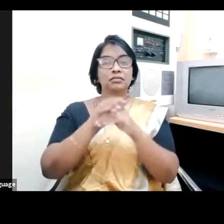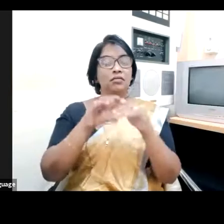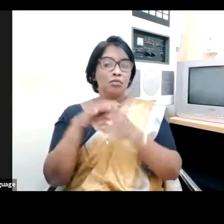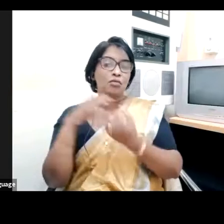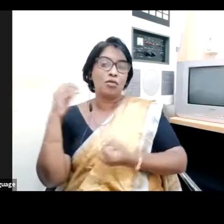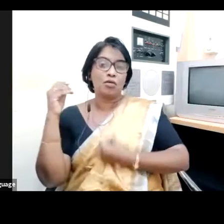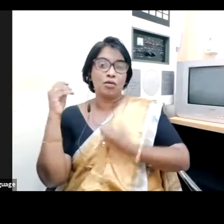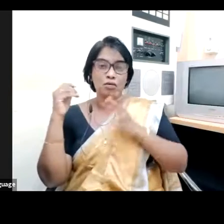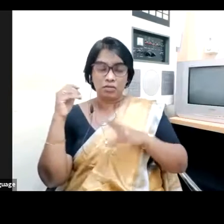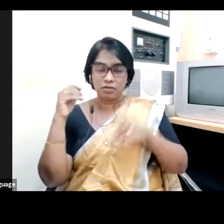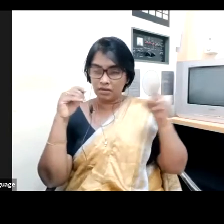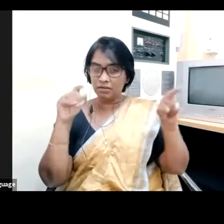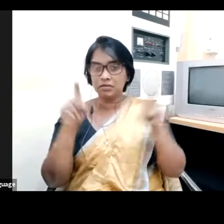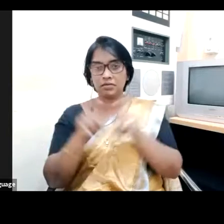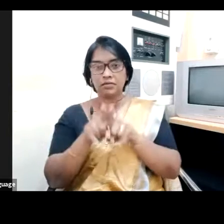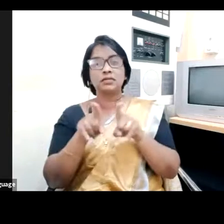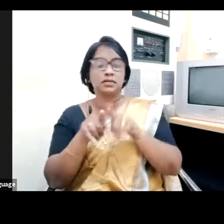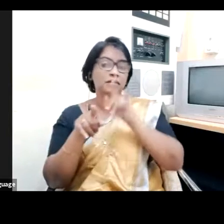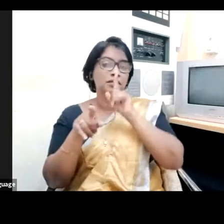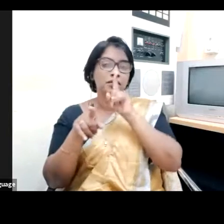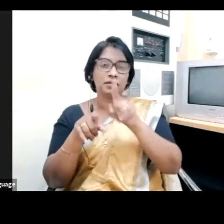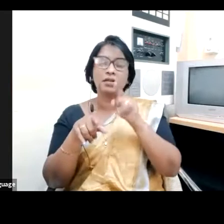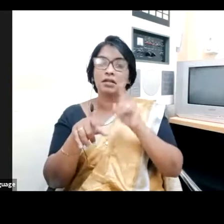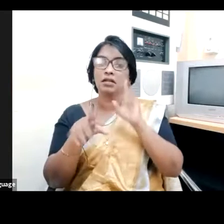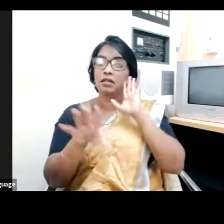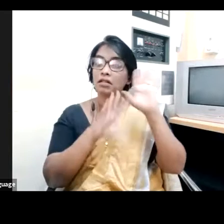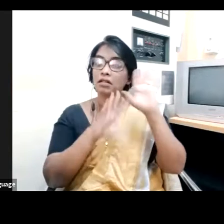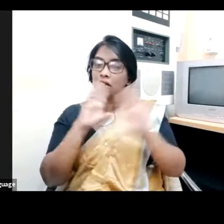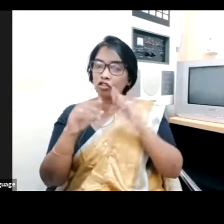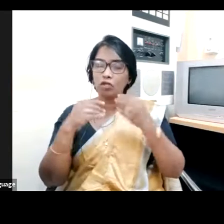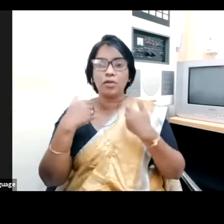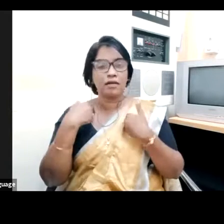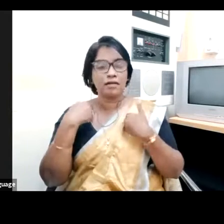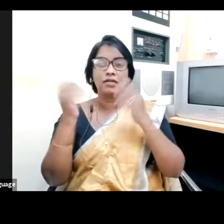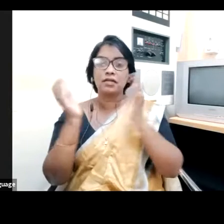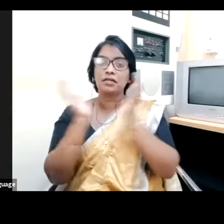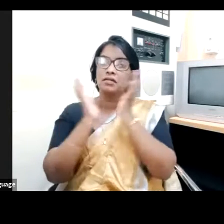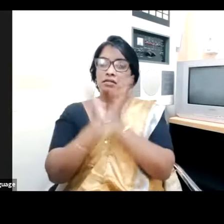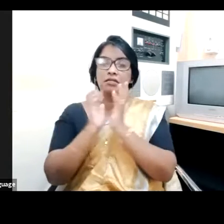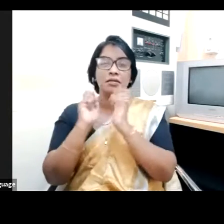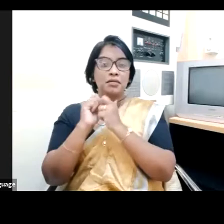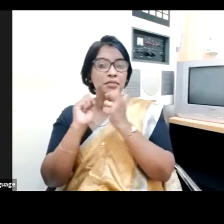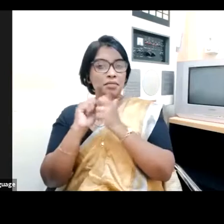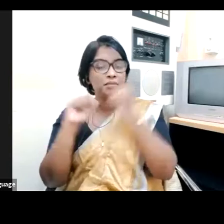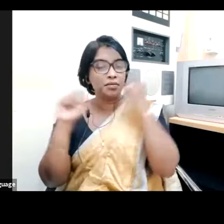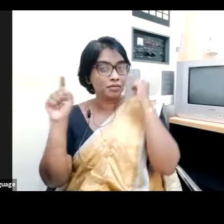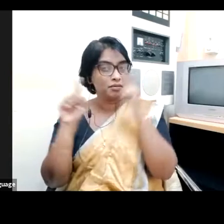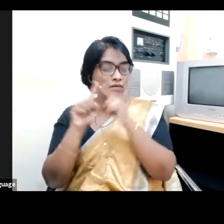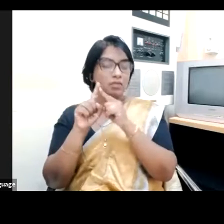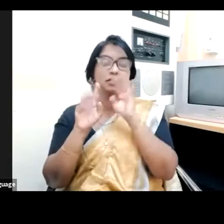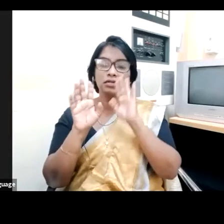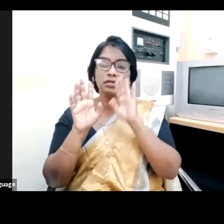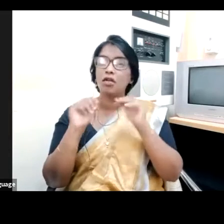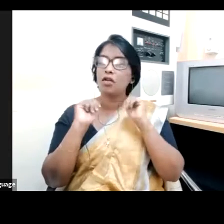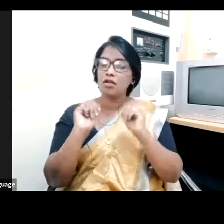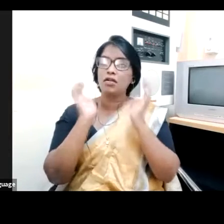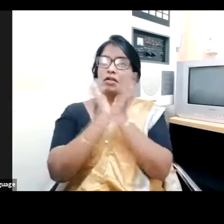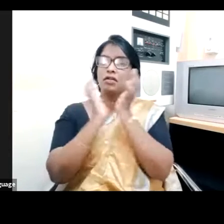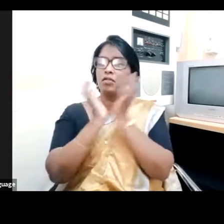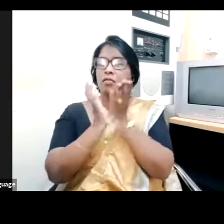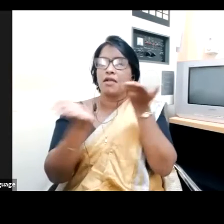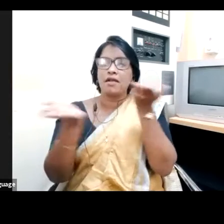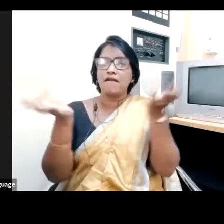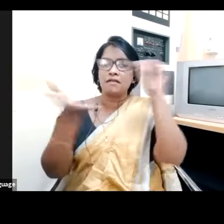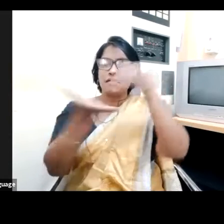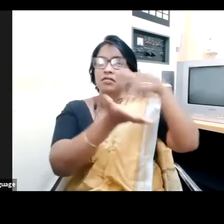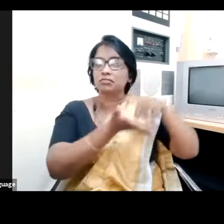deforestation is happening and where forestation should be done. And also we have got the private sector ready and geared